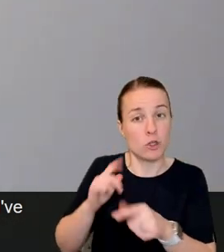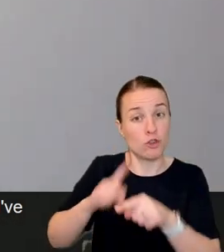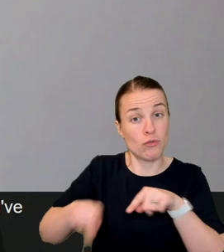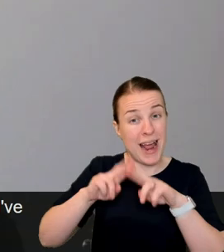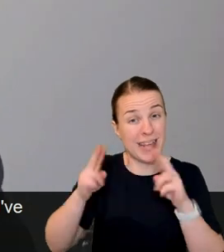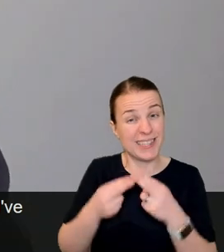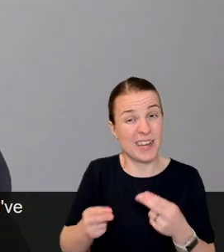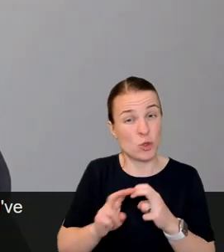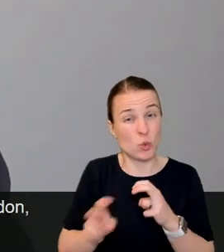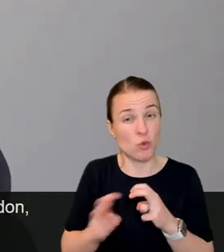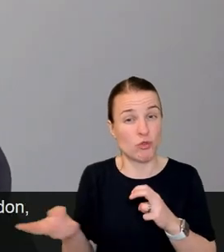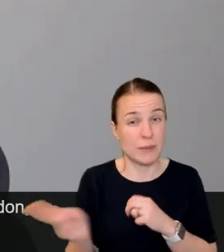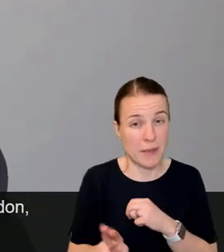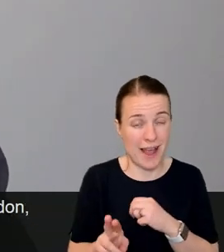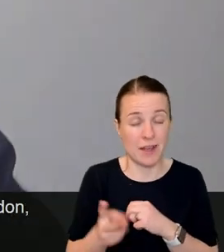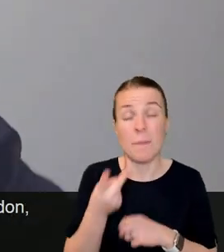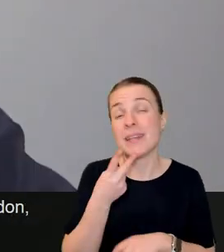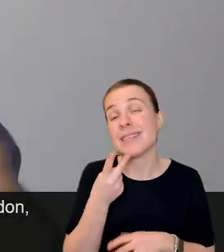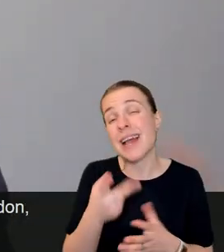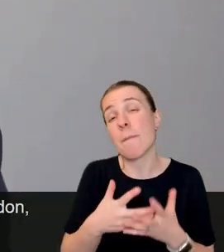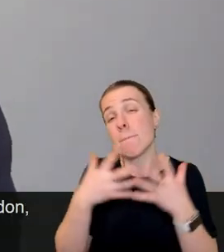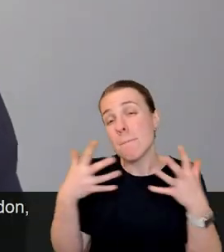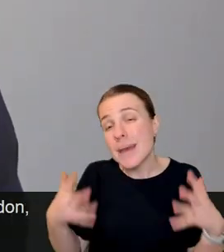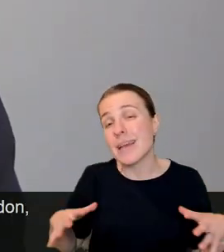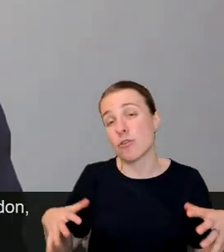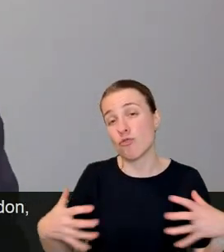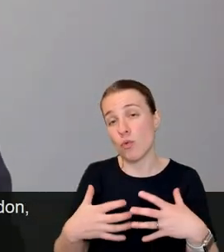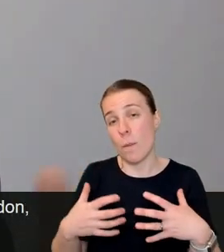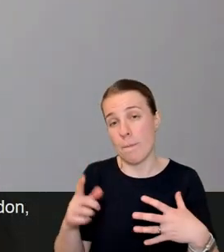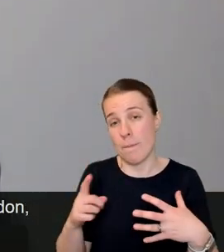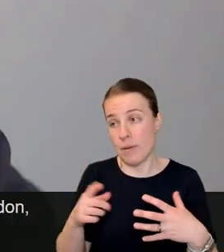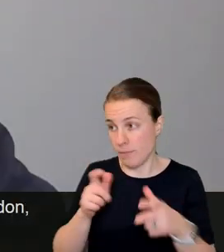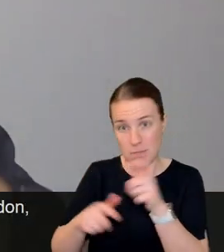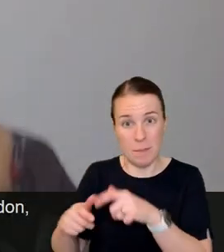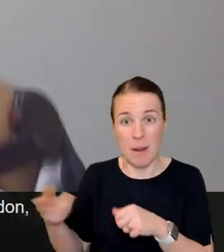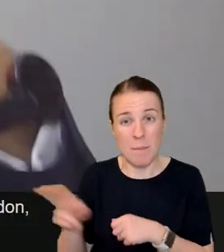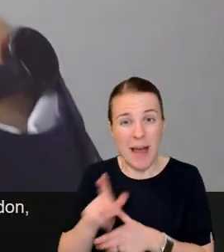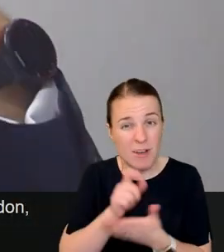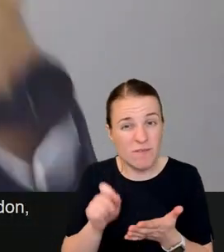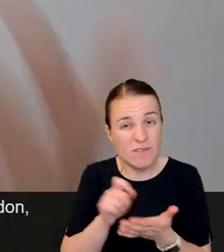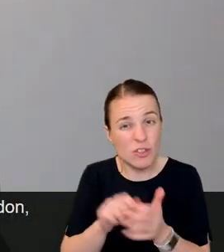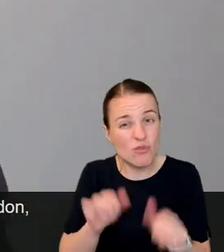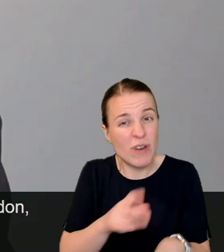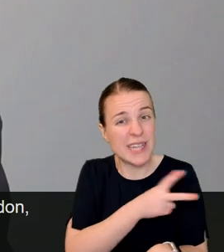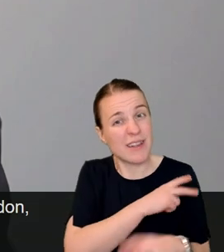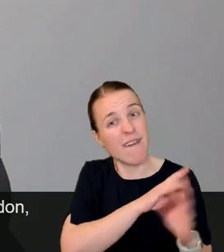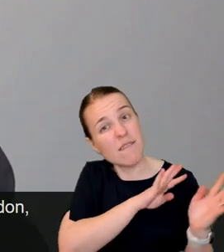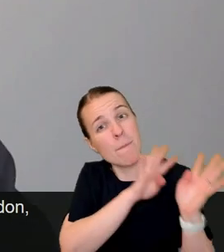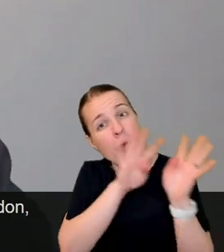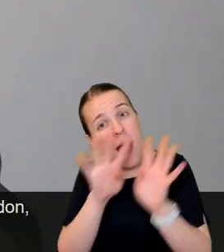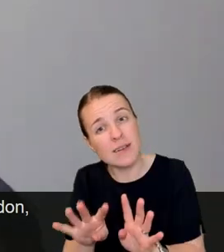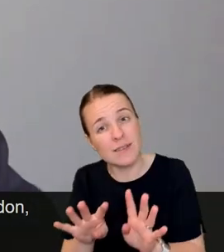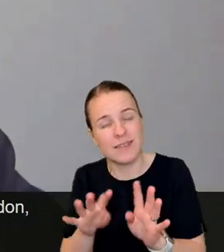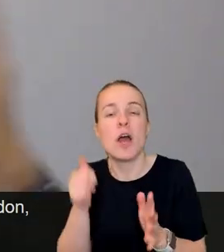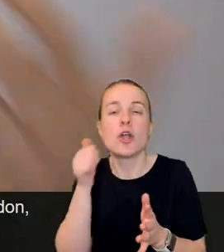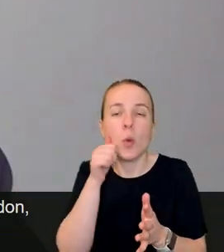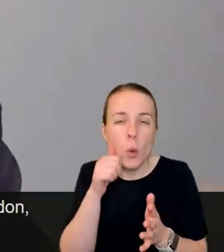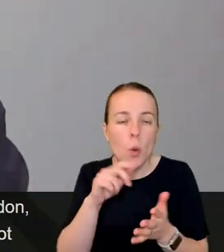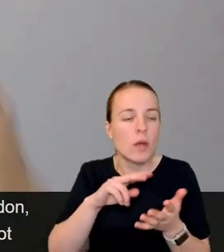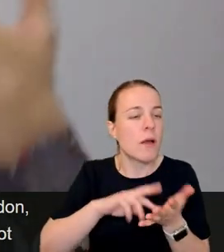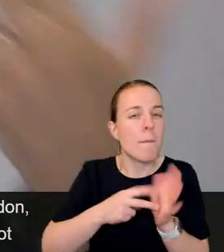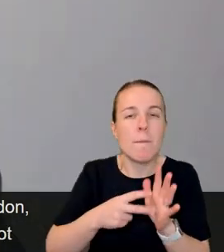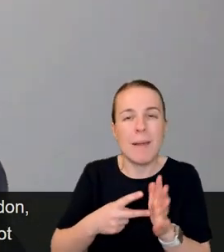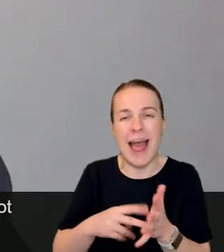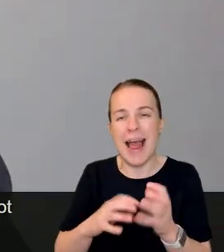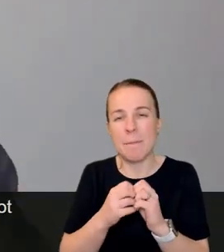And the second big group, Sean, is getting people back to the office. We know we're now, we've got our Plan B restrictions. We've got to make the experience